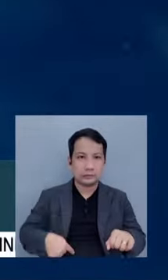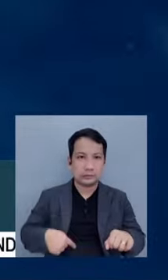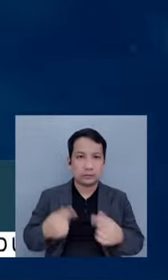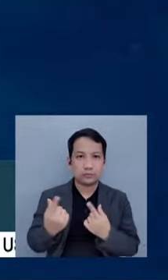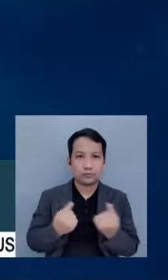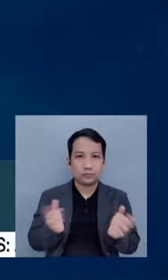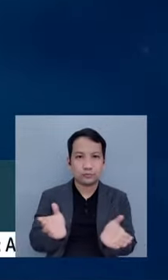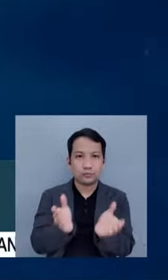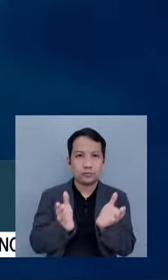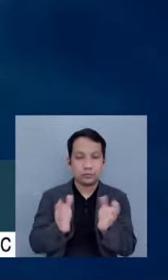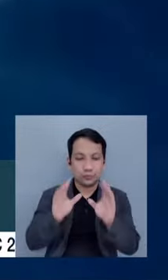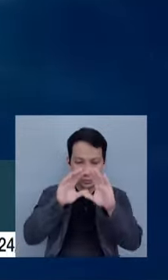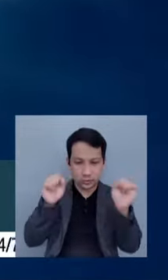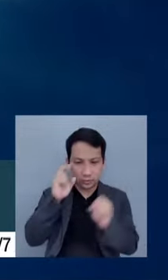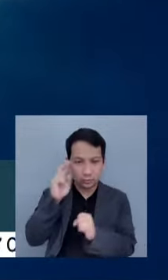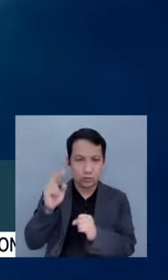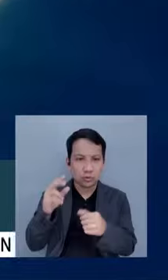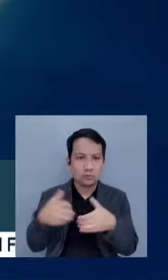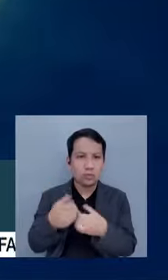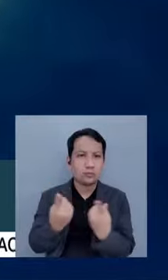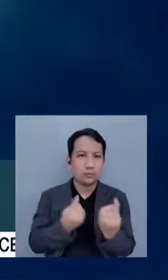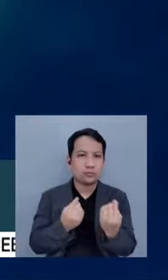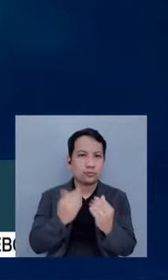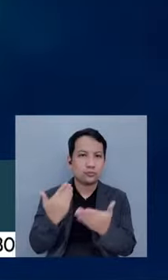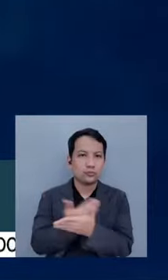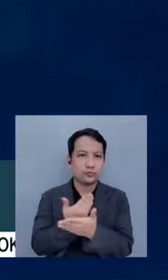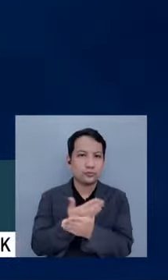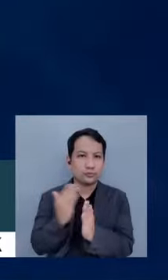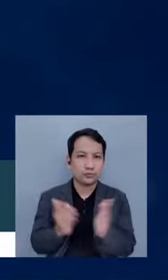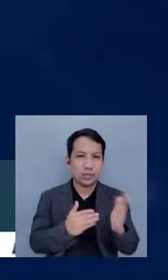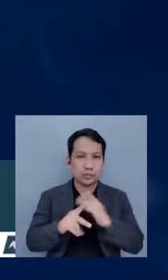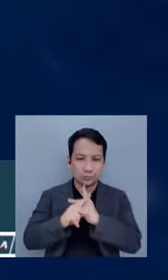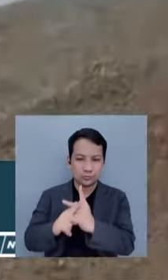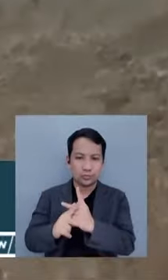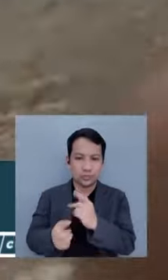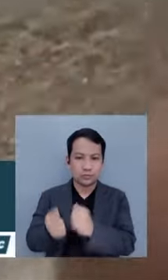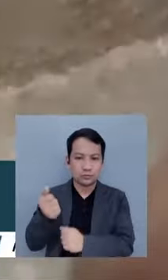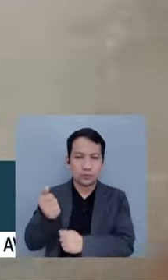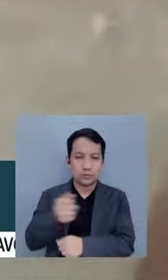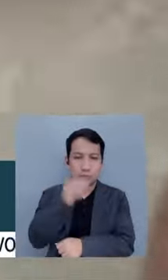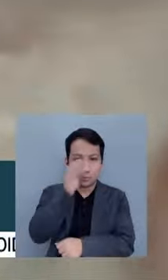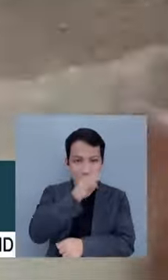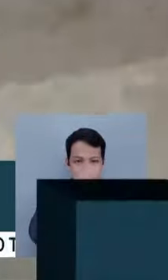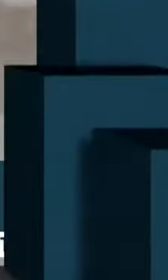Marcos administration to take another step in protecting Filipinos in the West Philippine Sea.